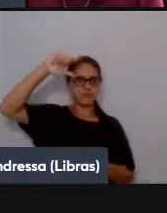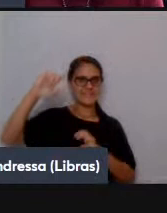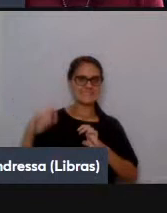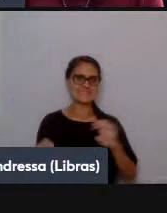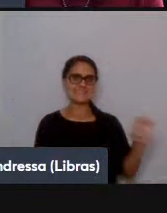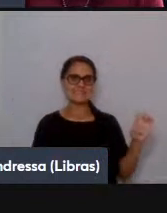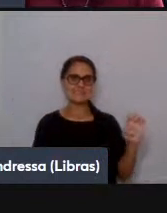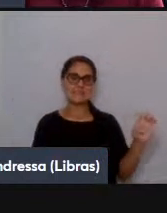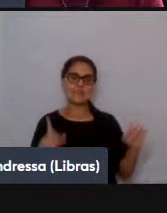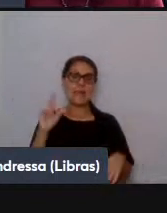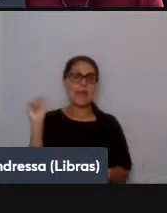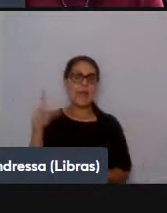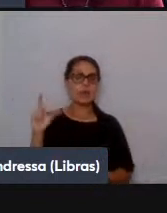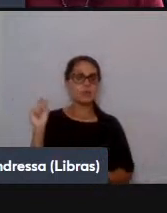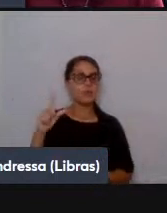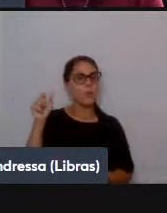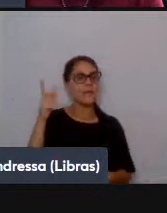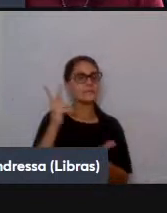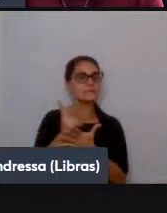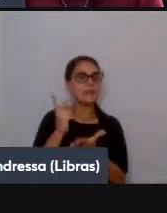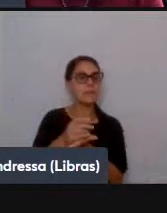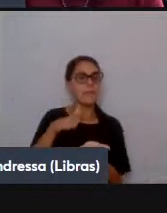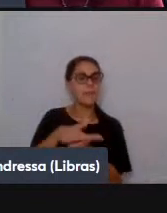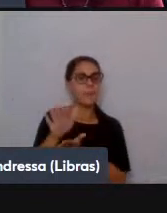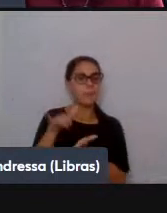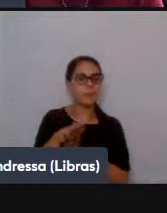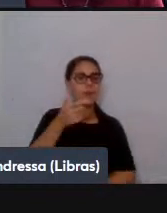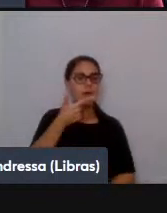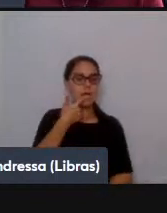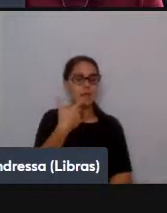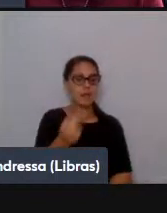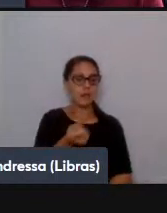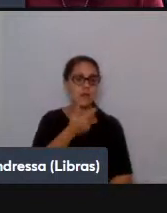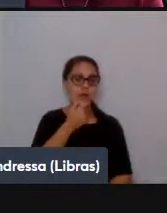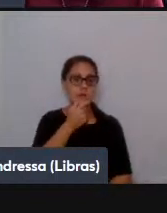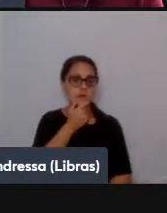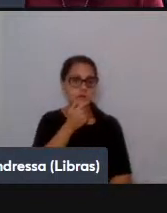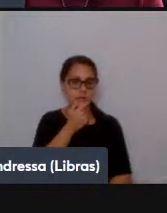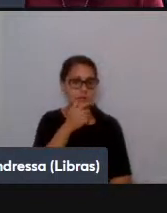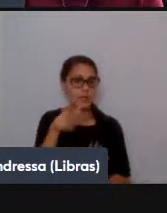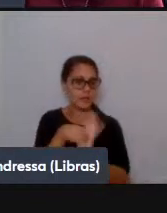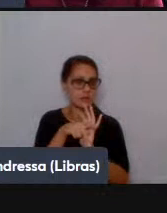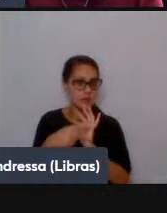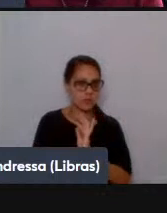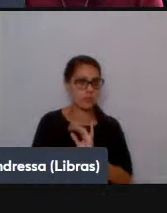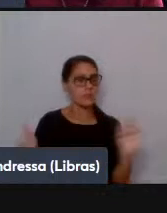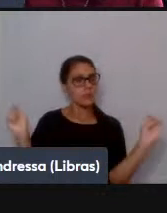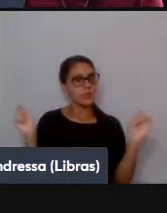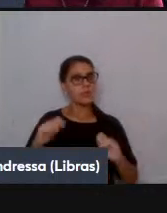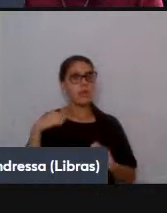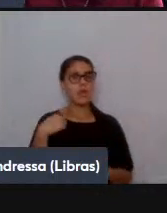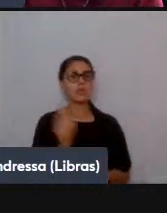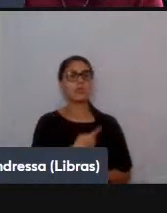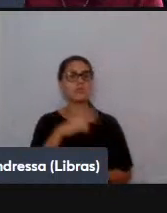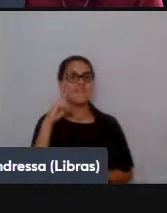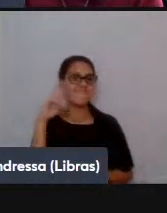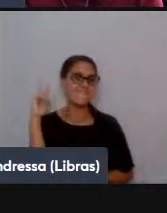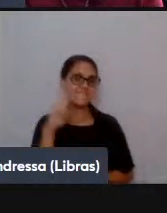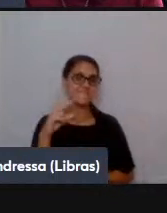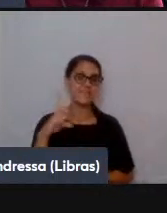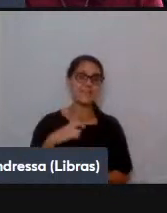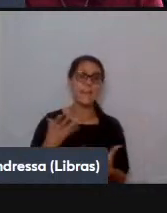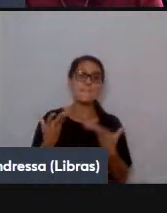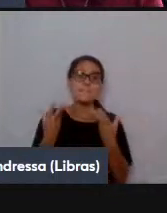são os periódicos que publicam em língua inglesa, e é possível ver o quanto que